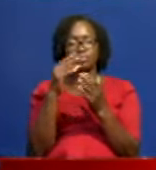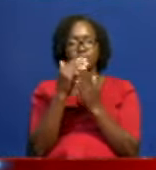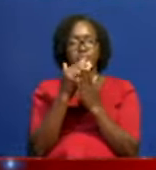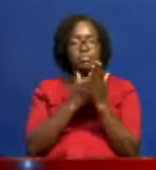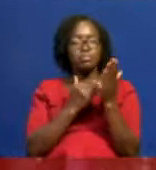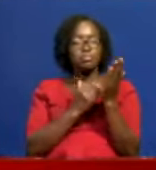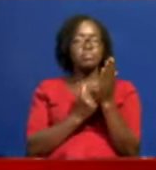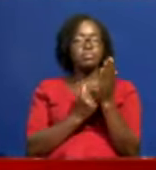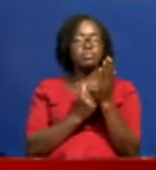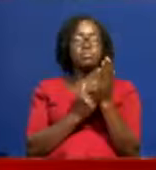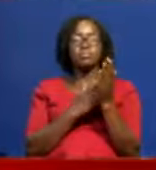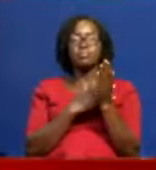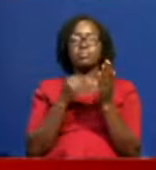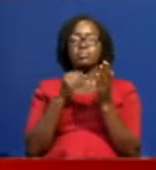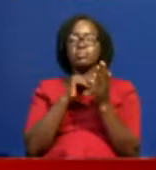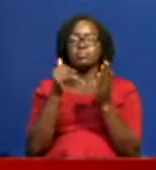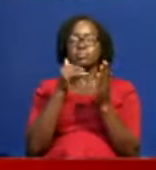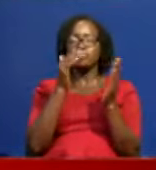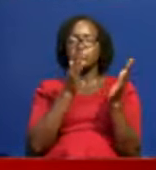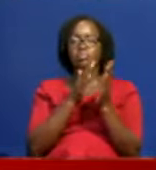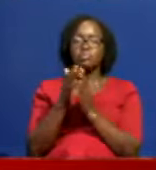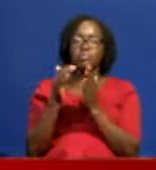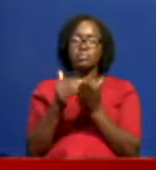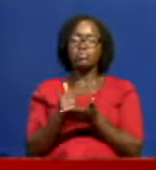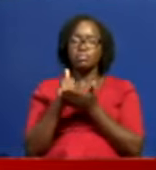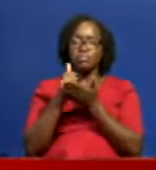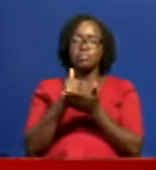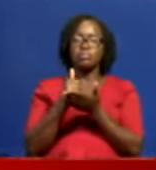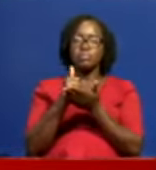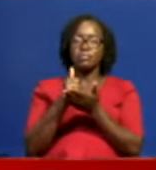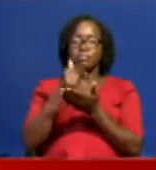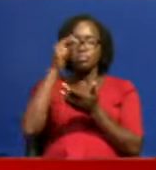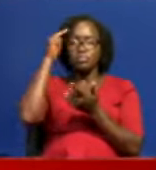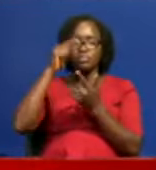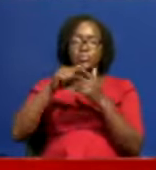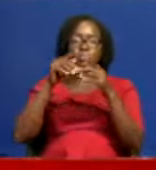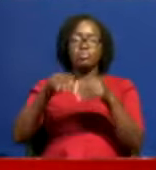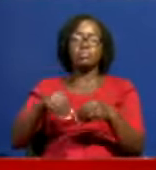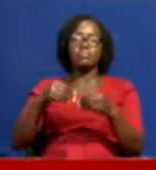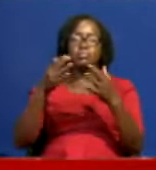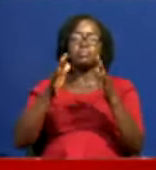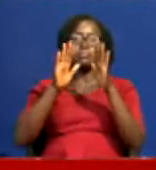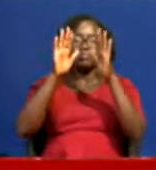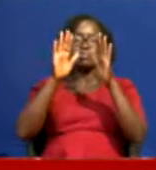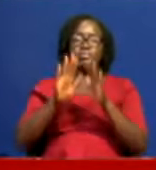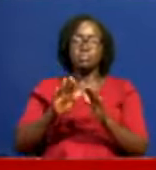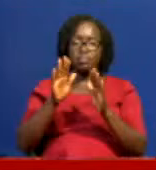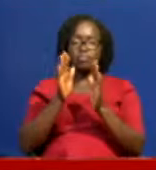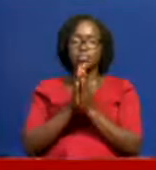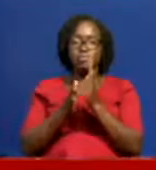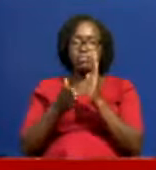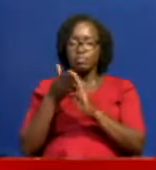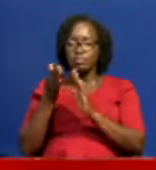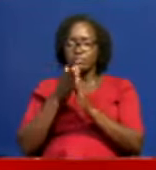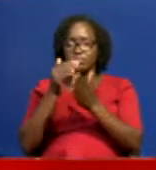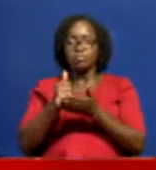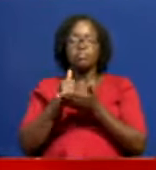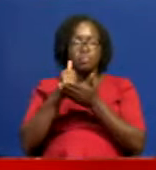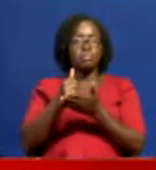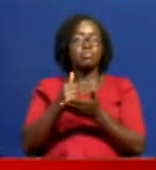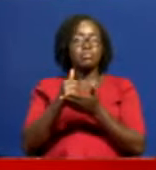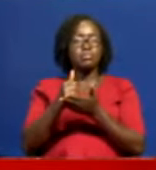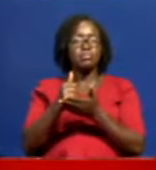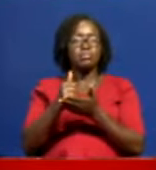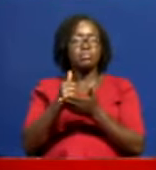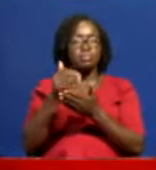programs, and other strategic interventions aimed at delivering necessary and urgent interventions of